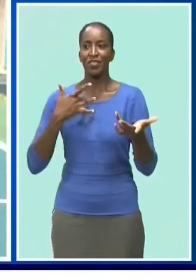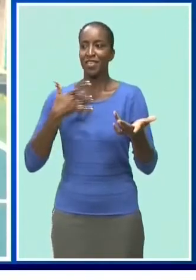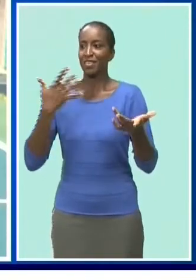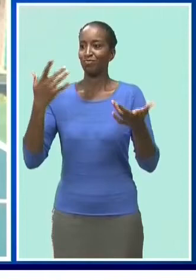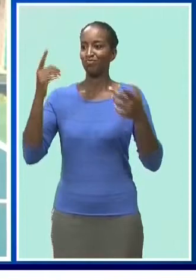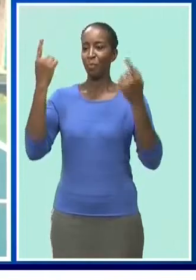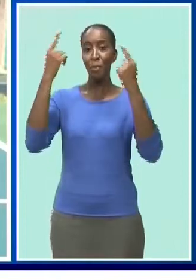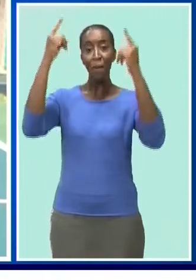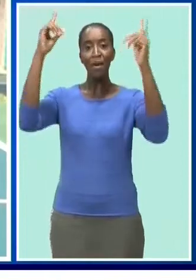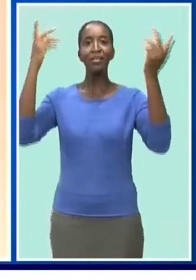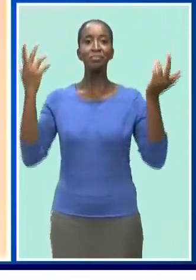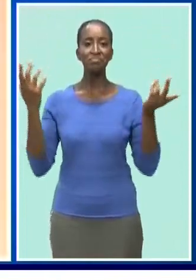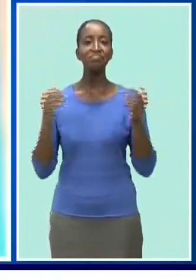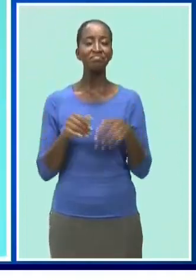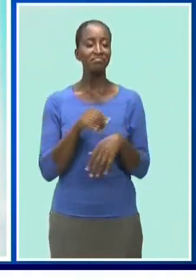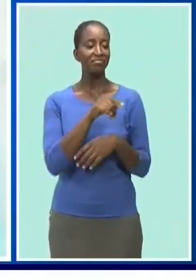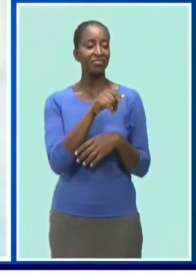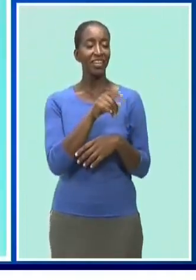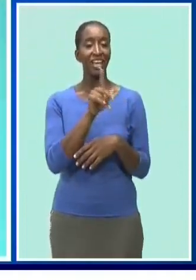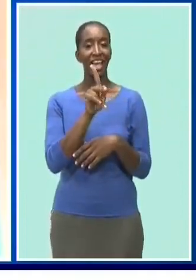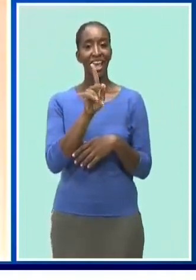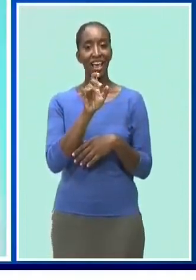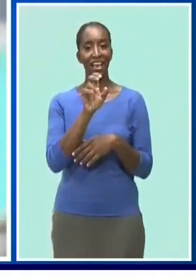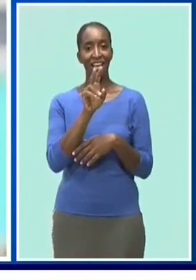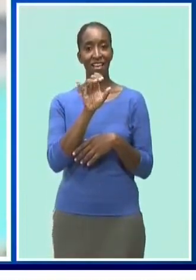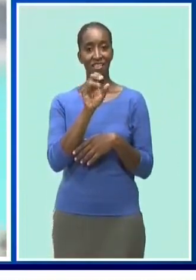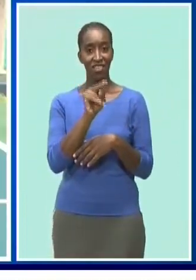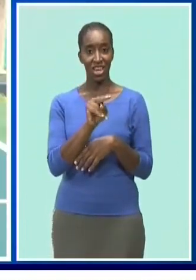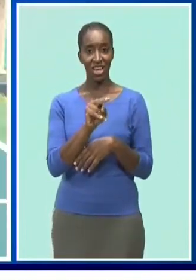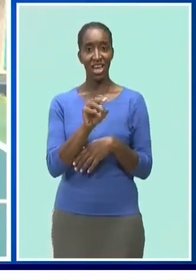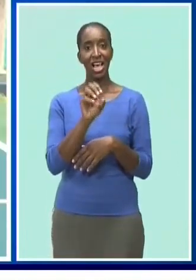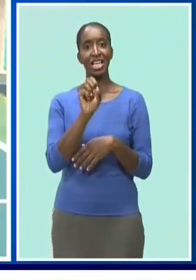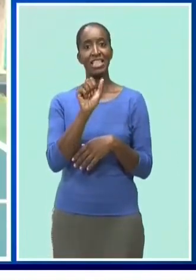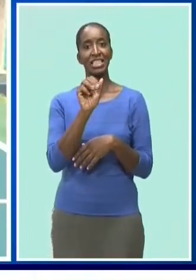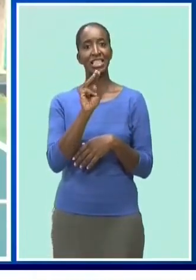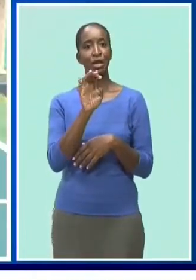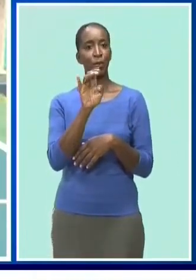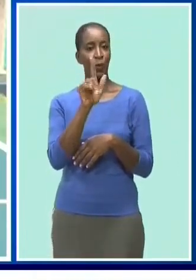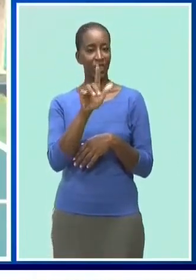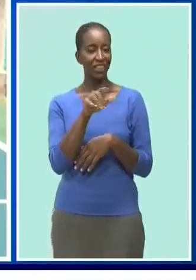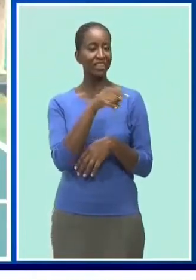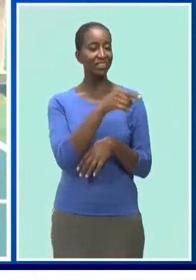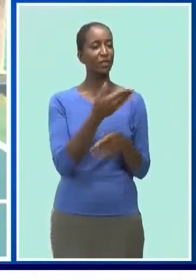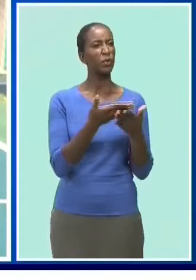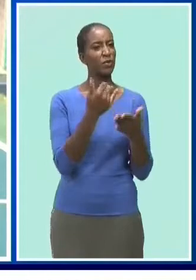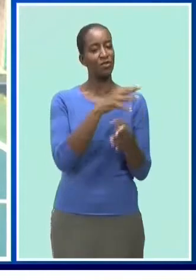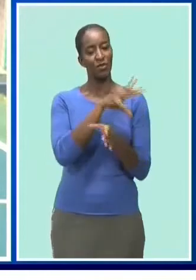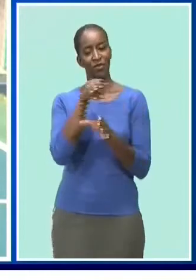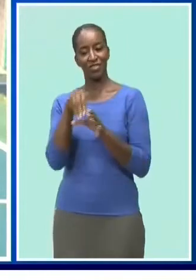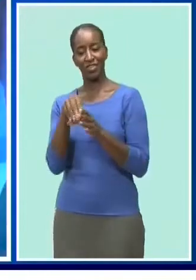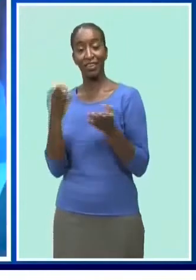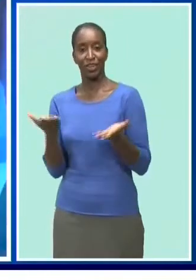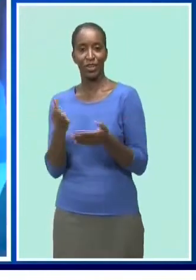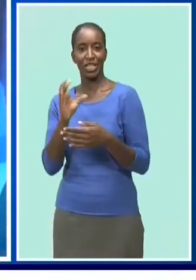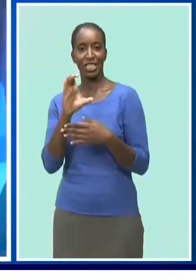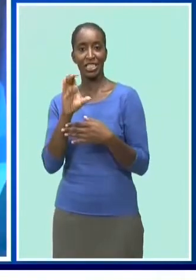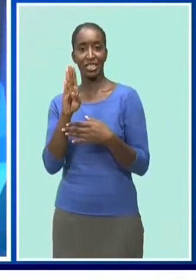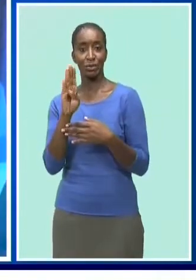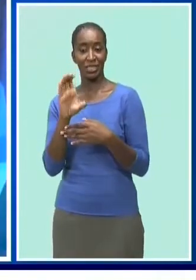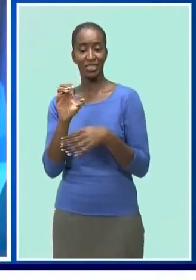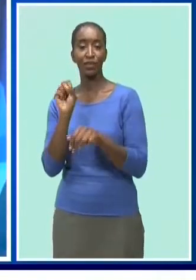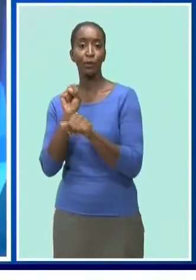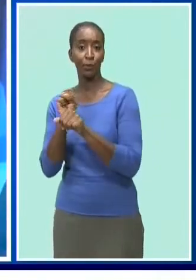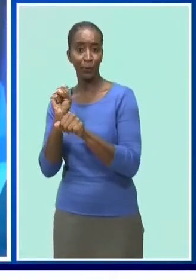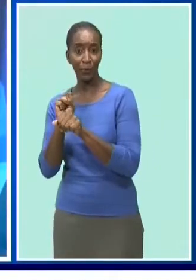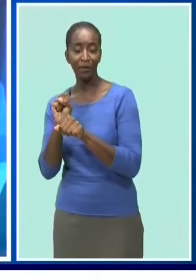is no stranger to us here. He signed up for Video 246 following an internship at the CBC. The opportunity came up for